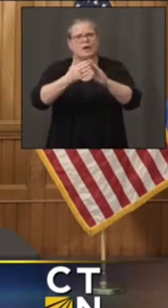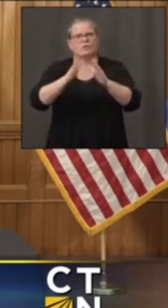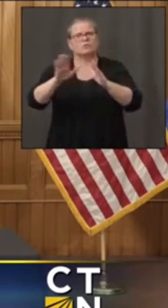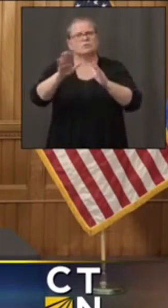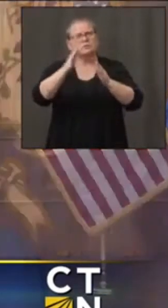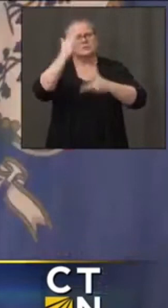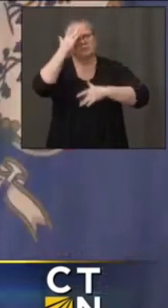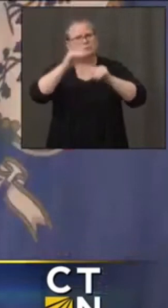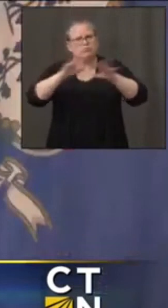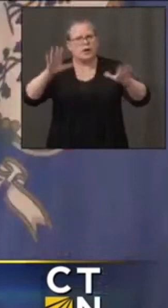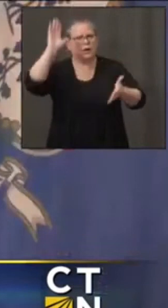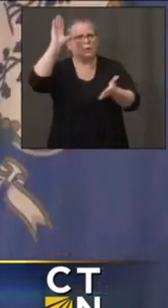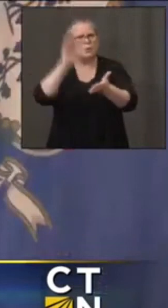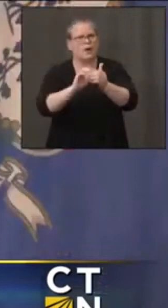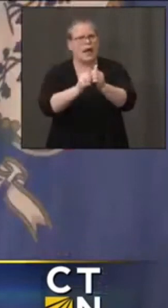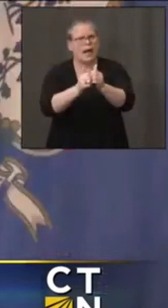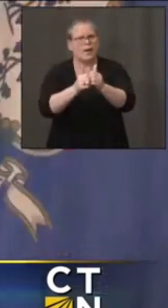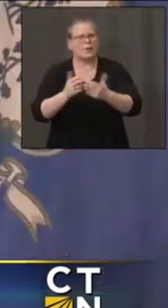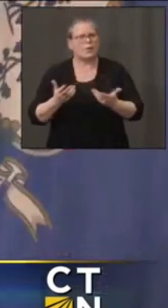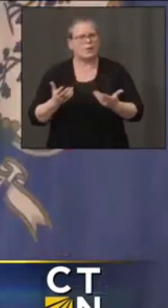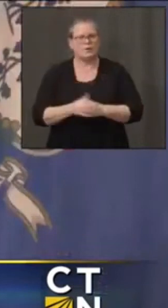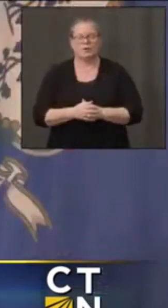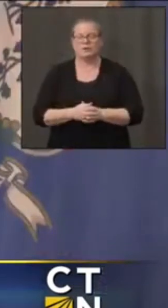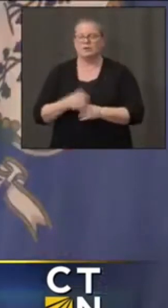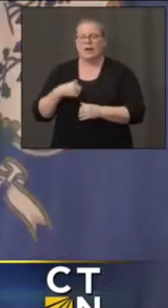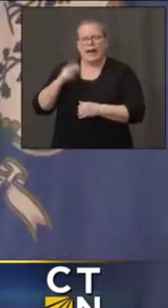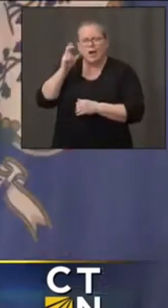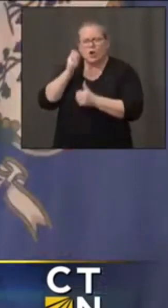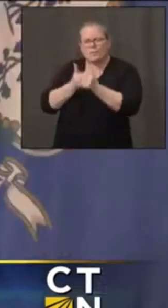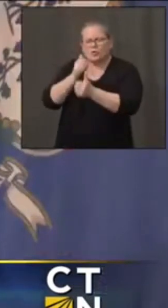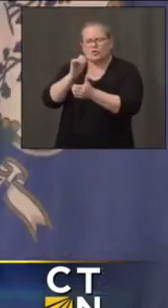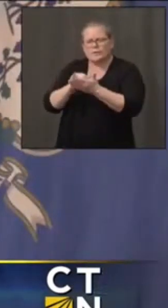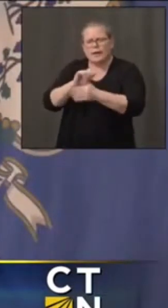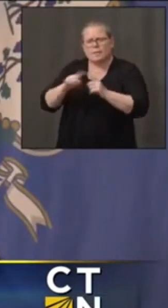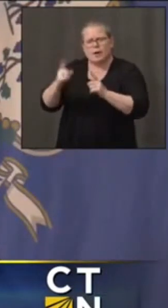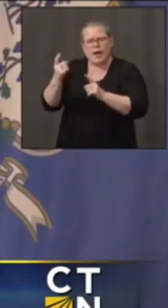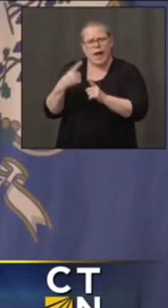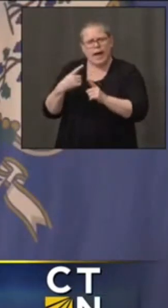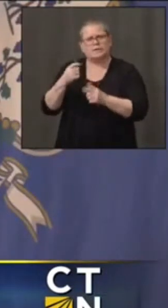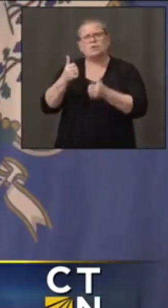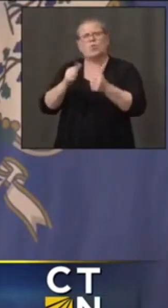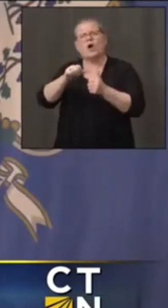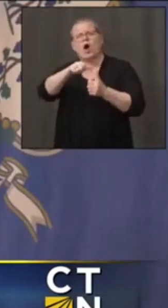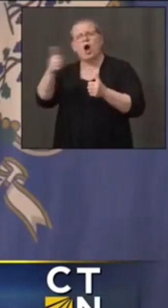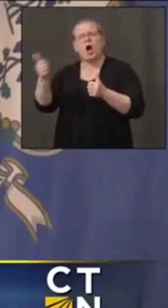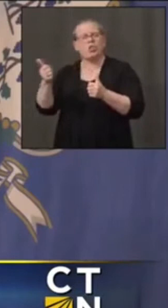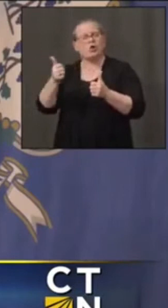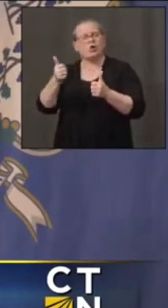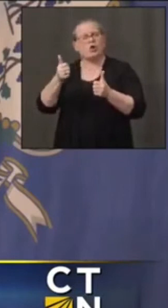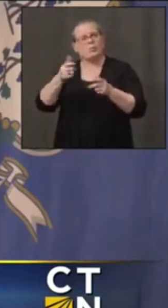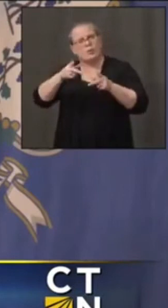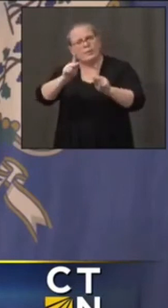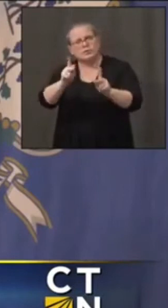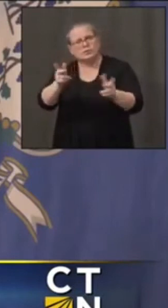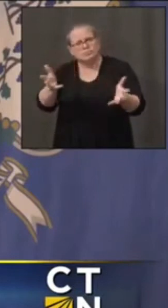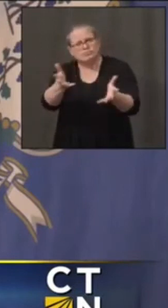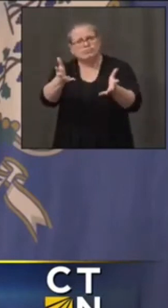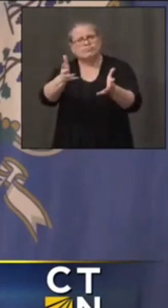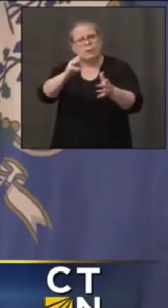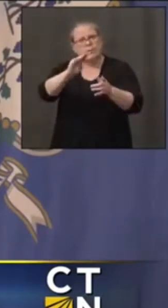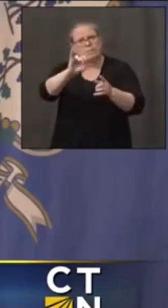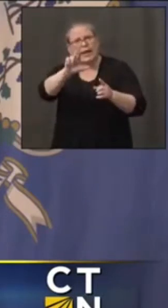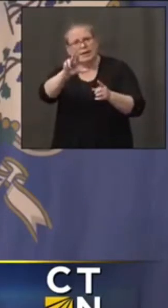I got most of that. The question is, what other discretion can we give the mayors outside of going from phase 3